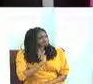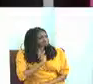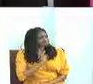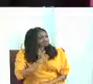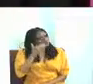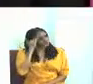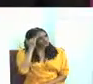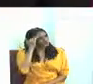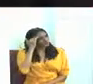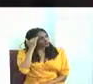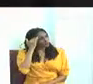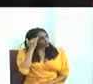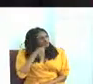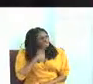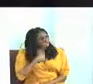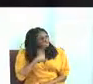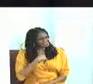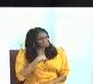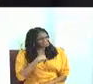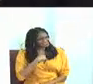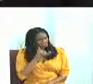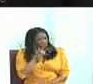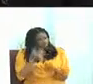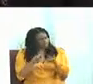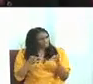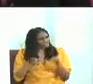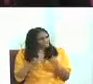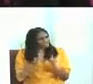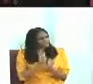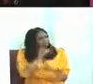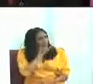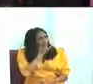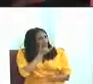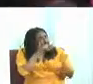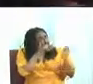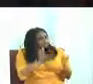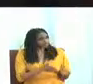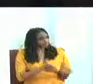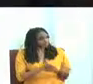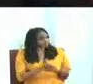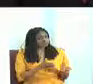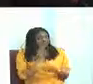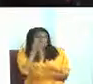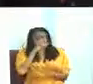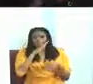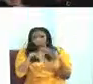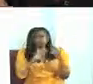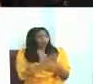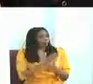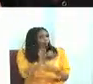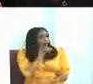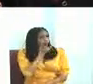knew that I was in the wrong place with the wrong person for all the wrong reasons.